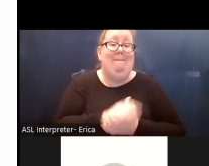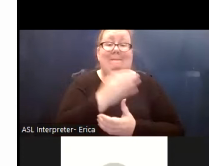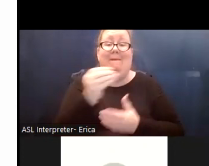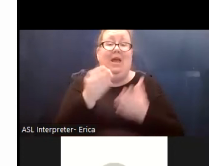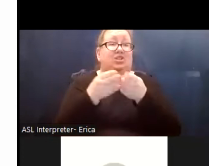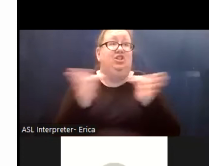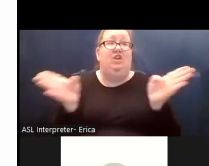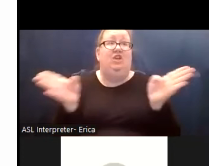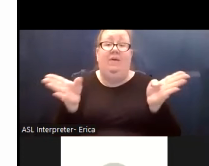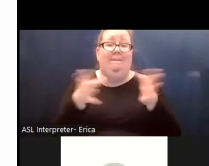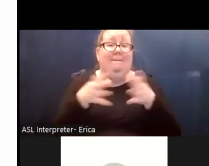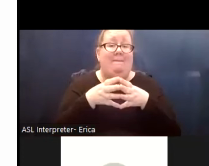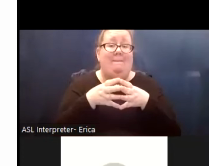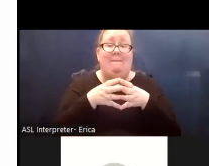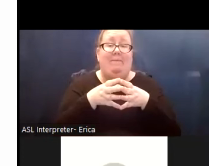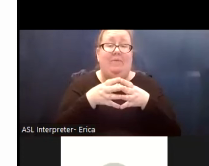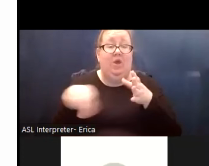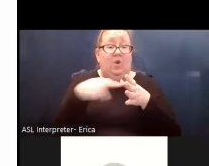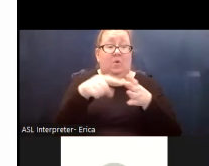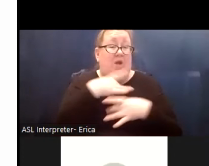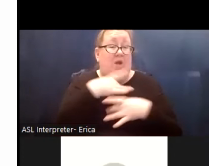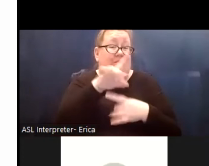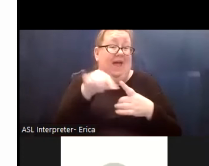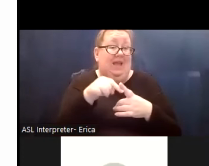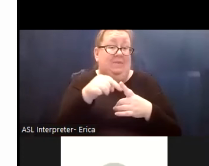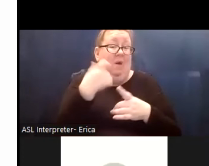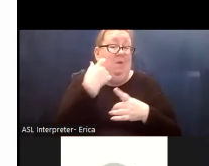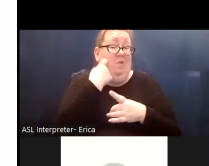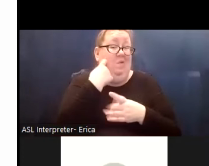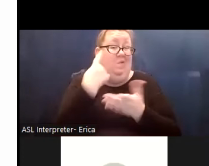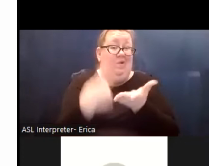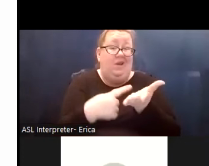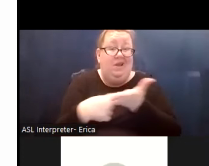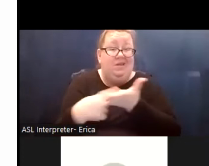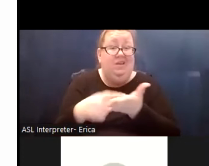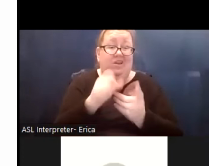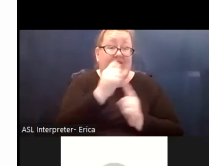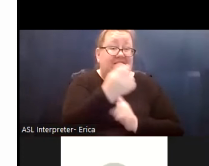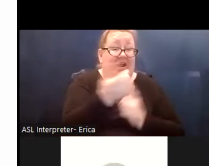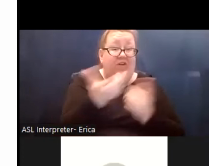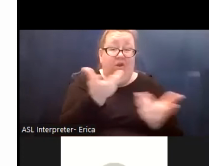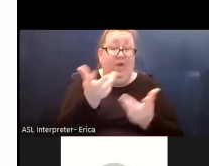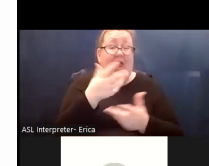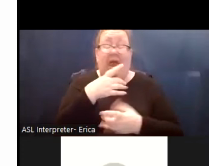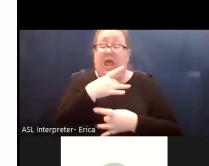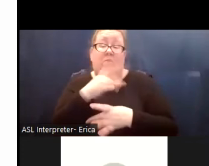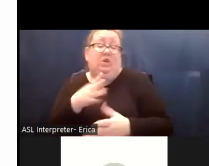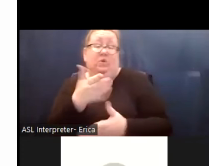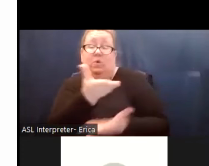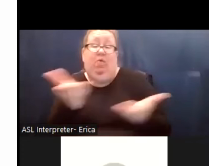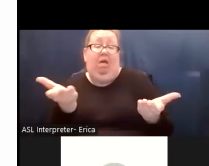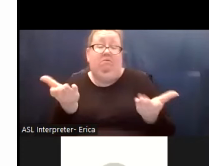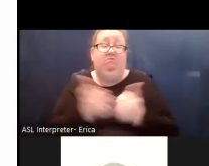general, what do you like about the scenario that we just walked through, and what do you dislike?